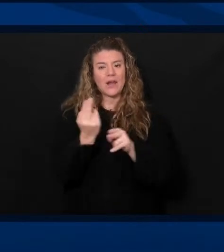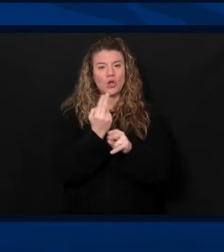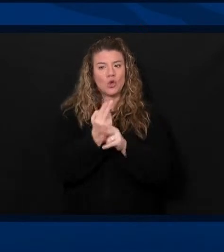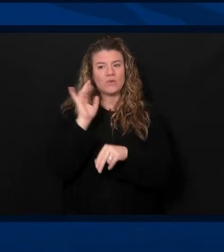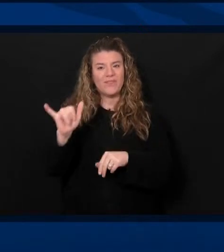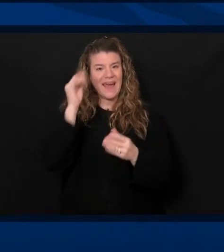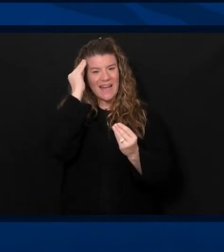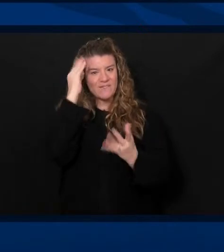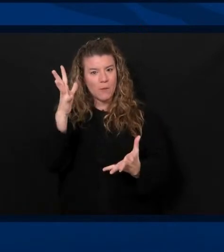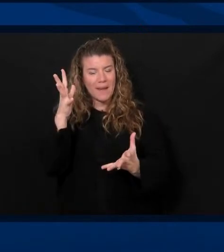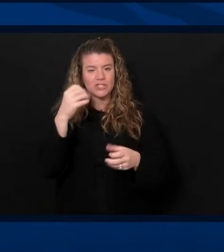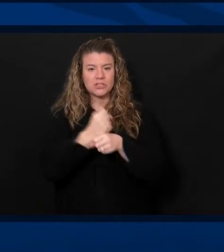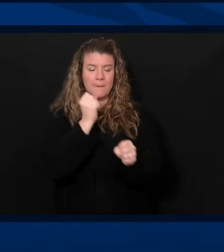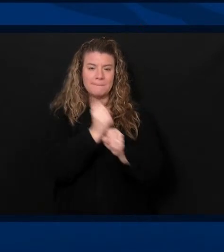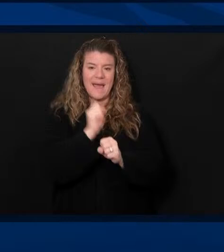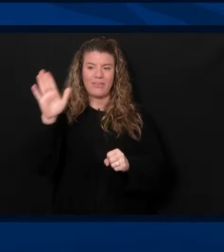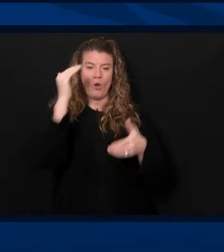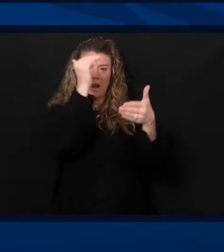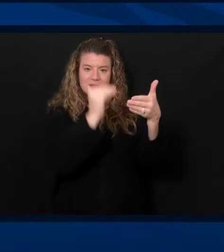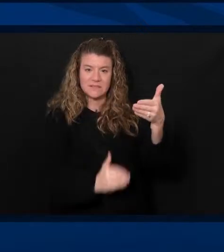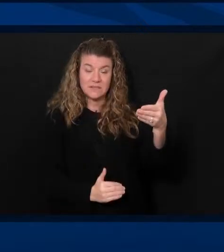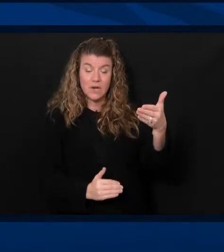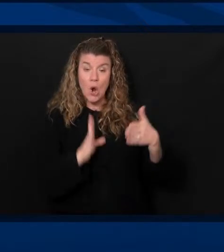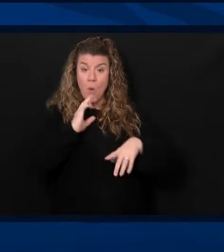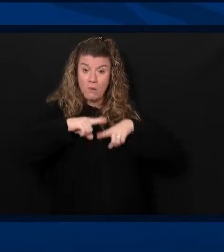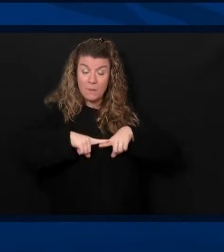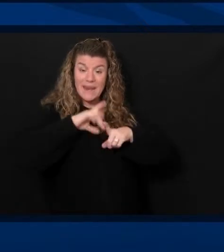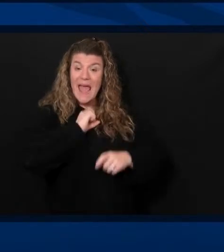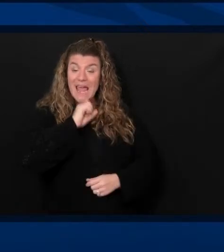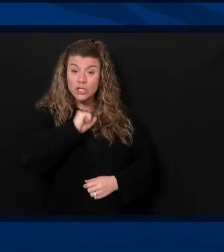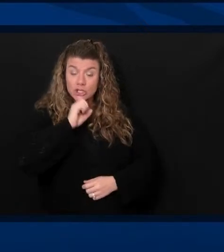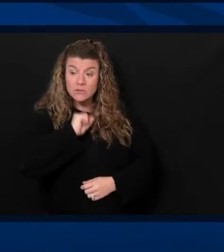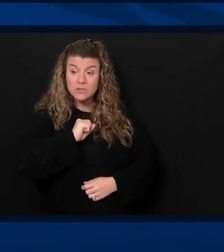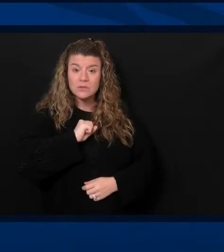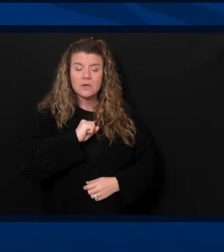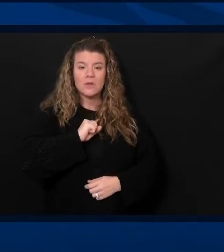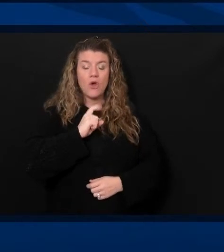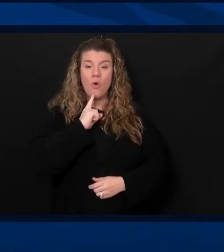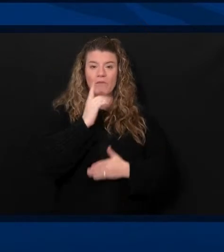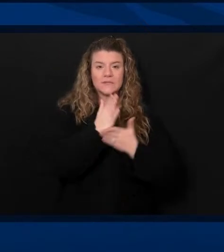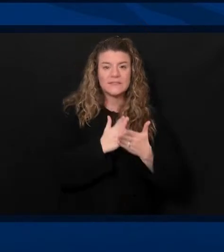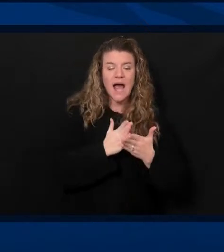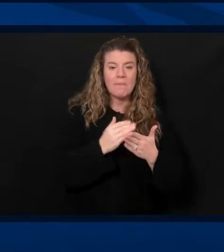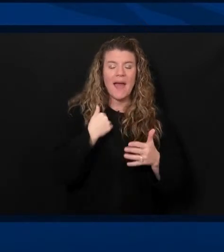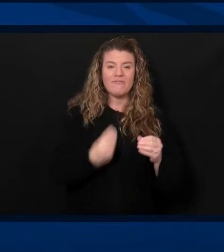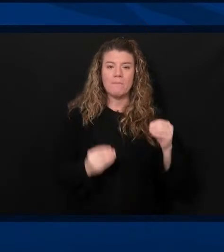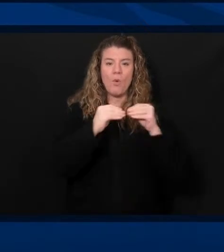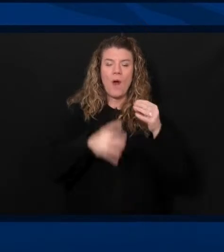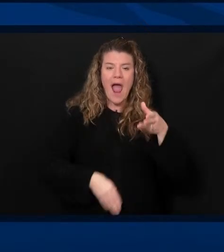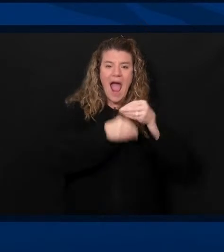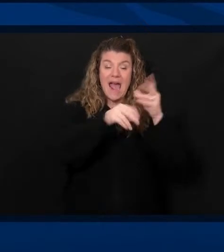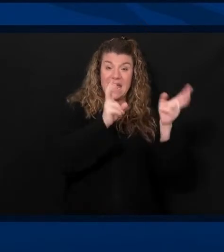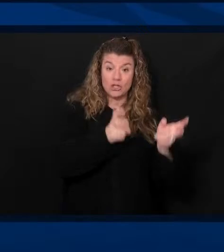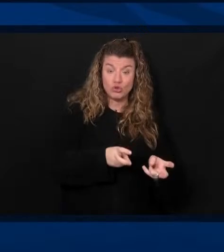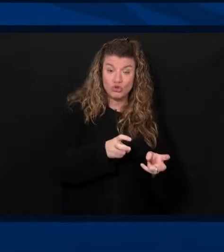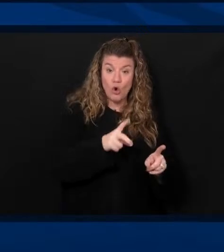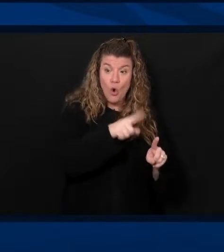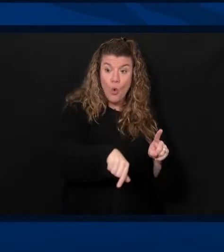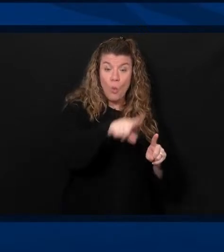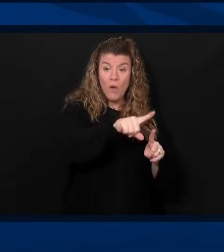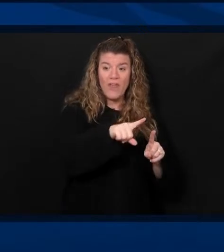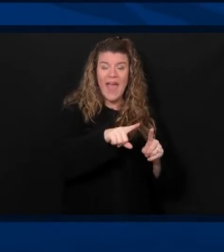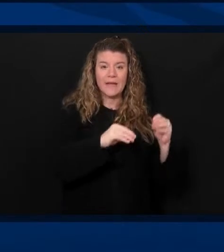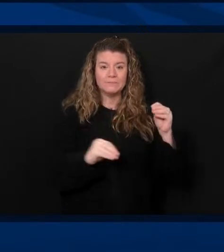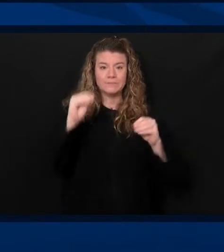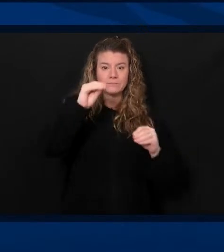put together wait lists? Will it depend on the age category, or for some of those with underlying health issues, will they be put above